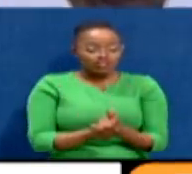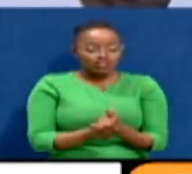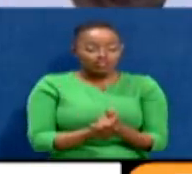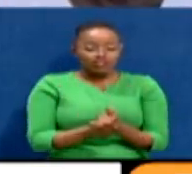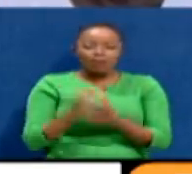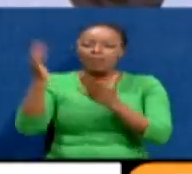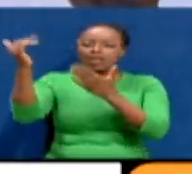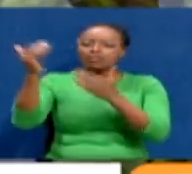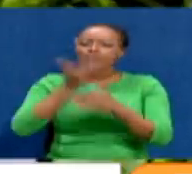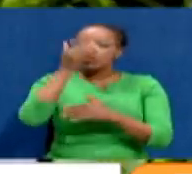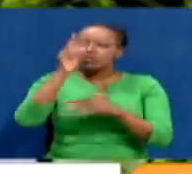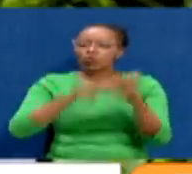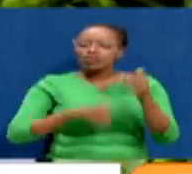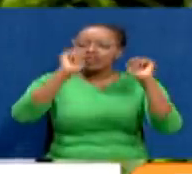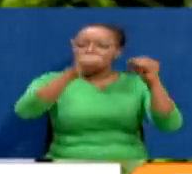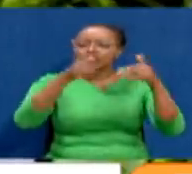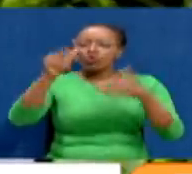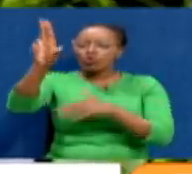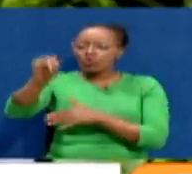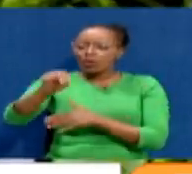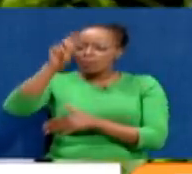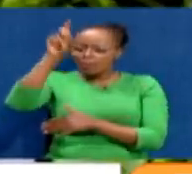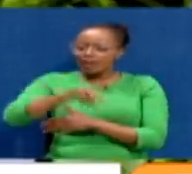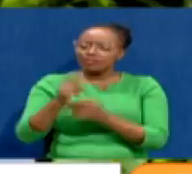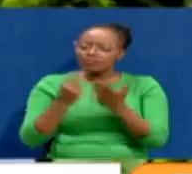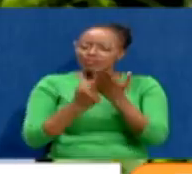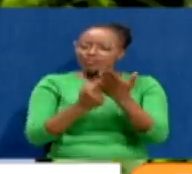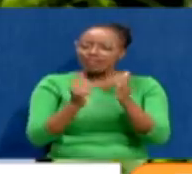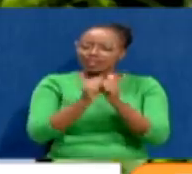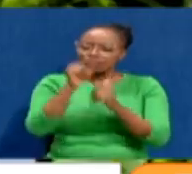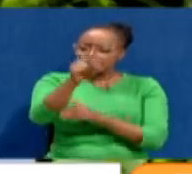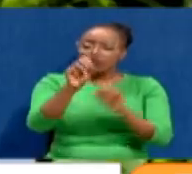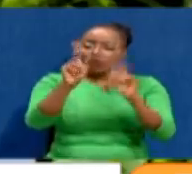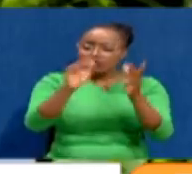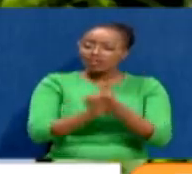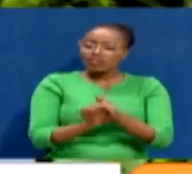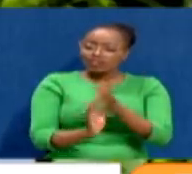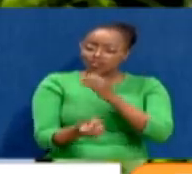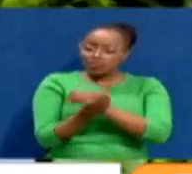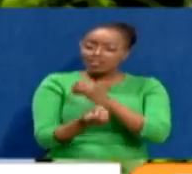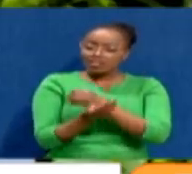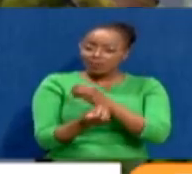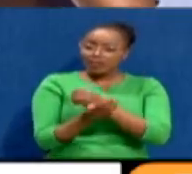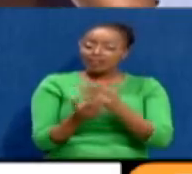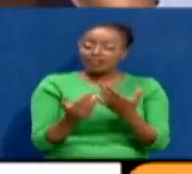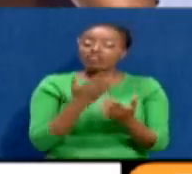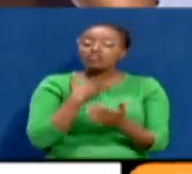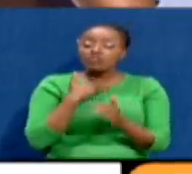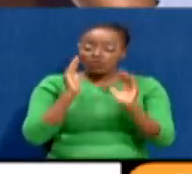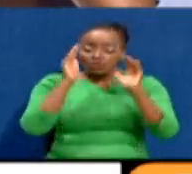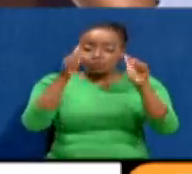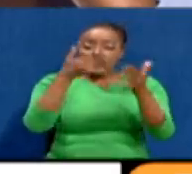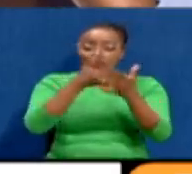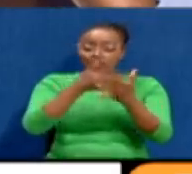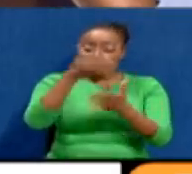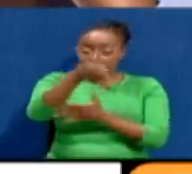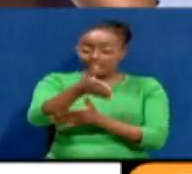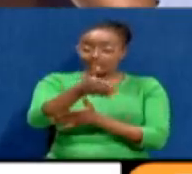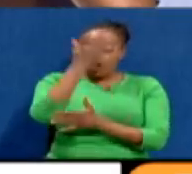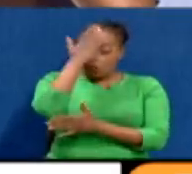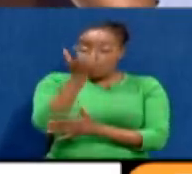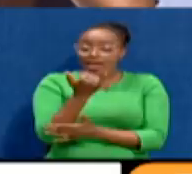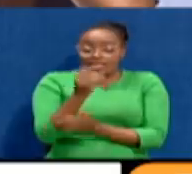How do you expect me to answer you yes or no? I have to reason out. Okay, you give it us. I want to narrow you in on